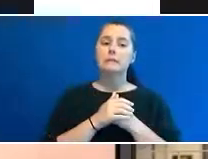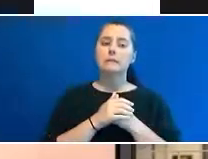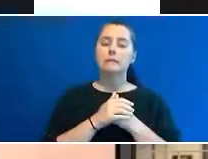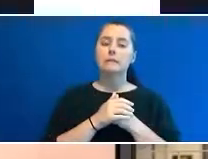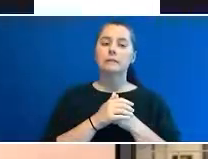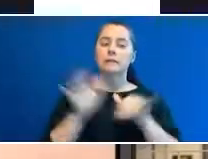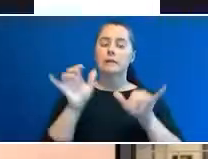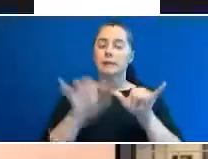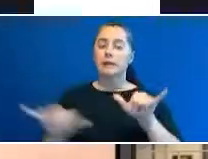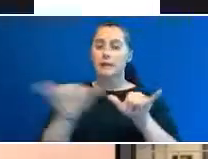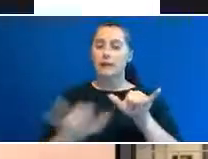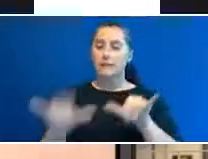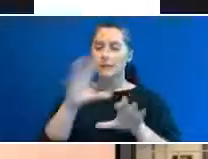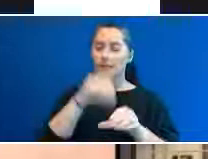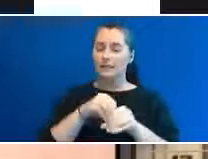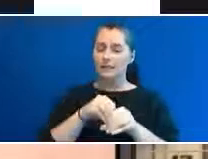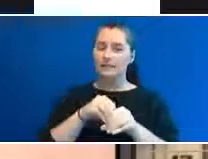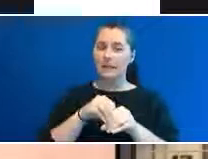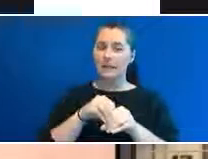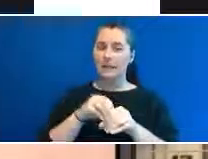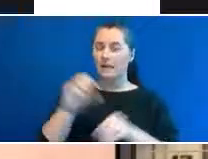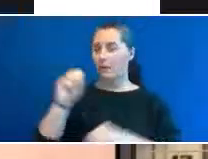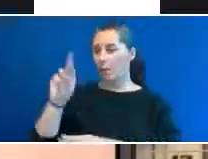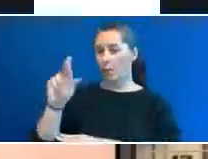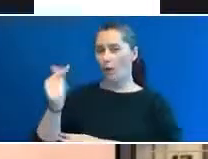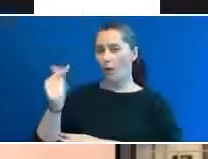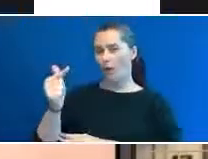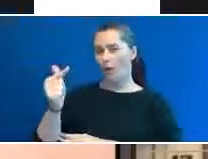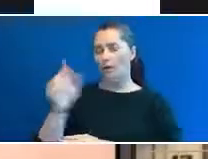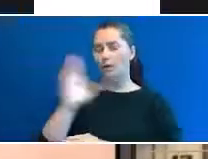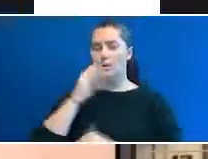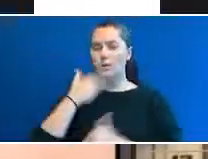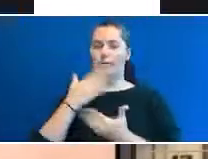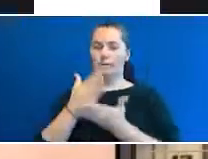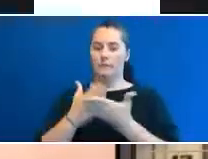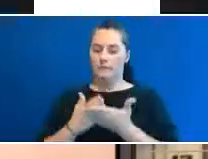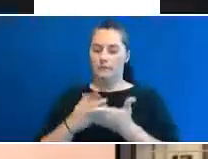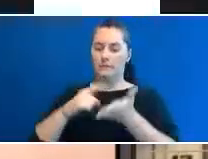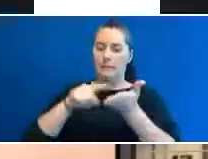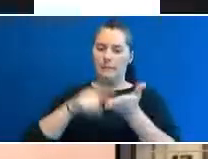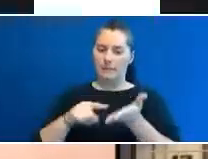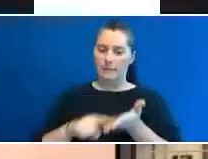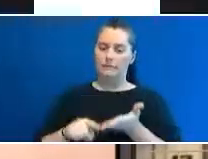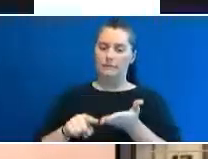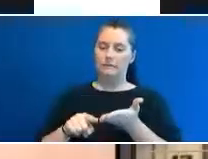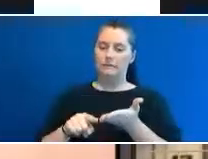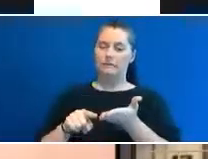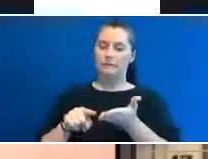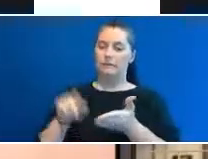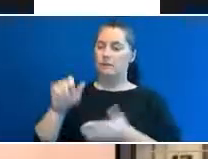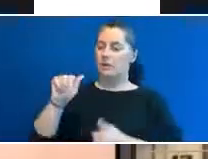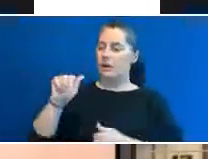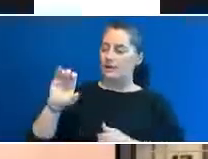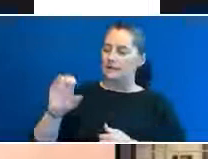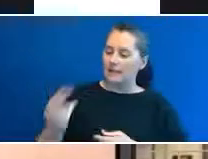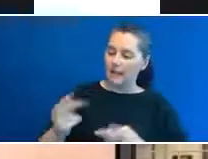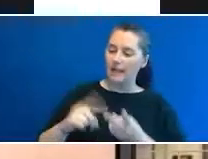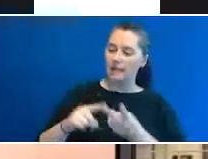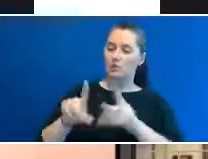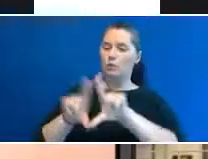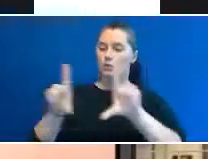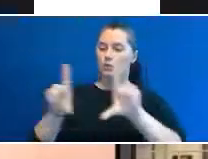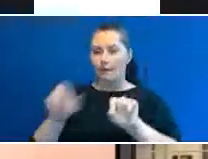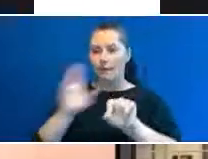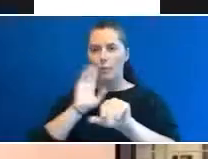commonly inside of an org, we're gonna have some payments that we make on either ACH or check.